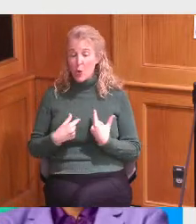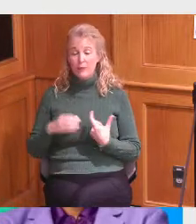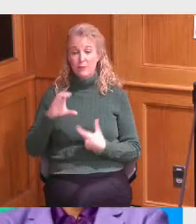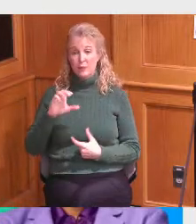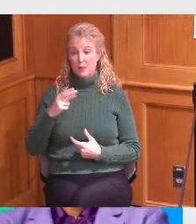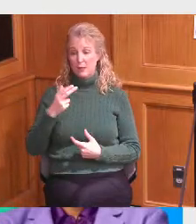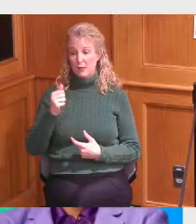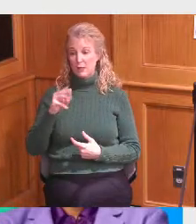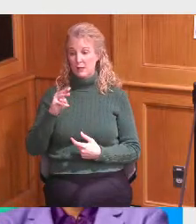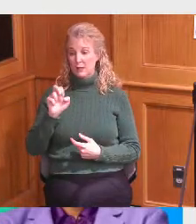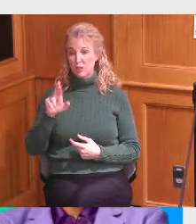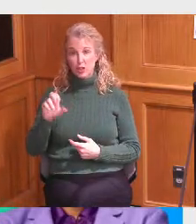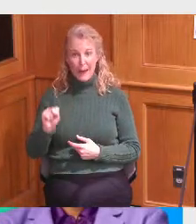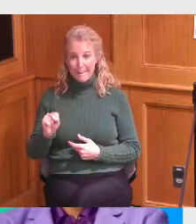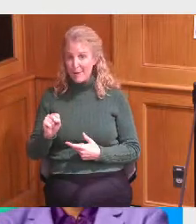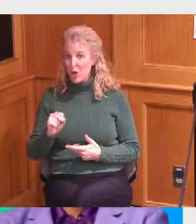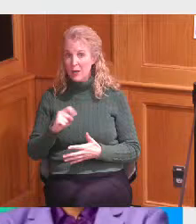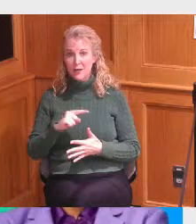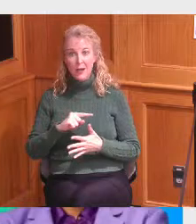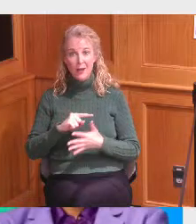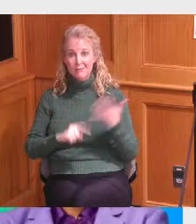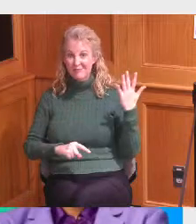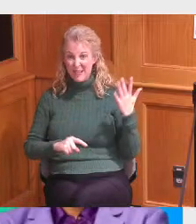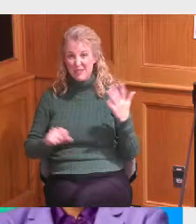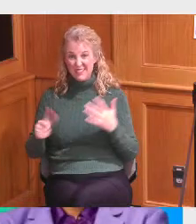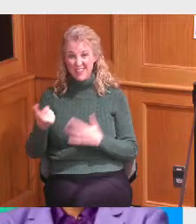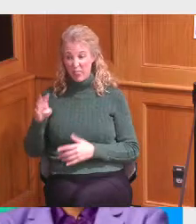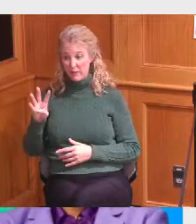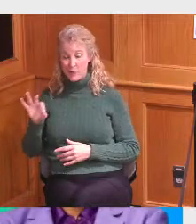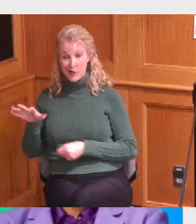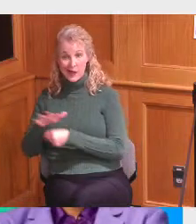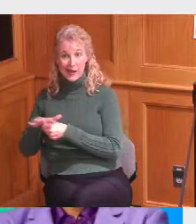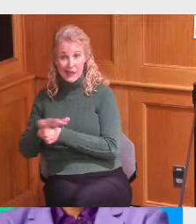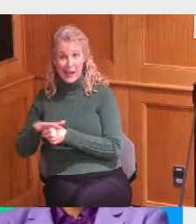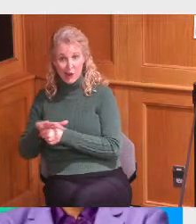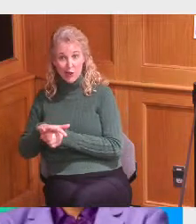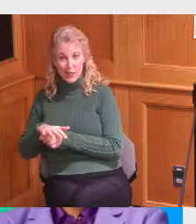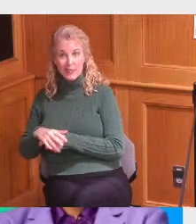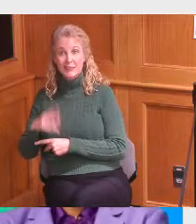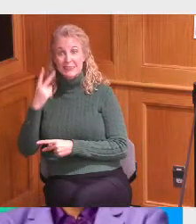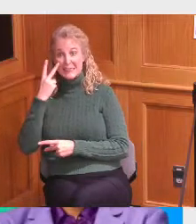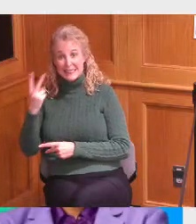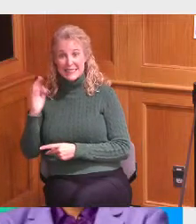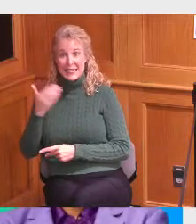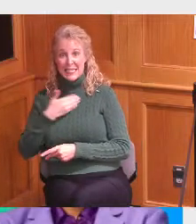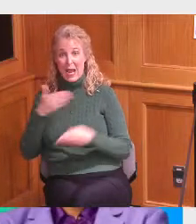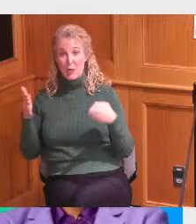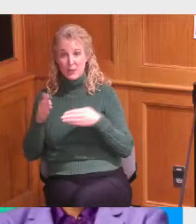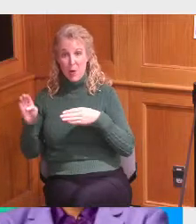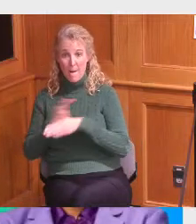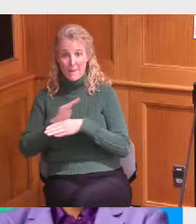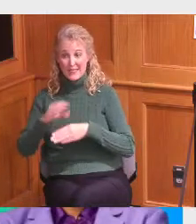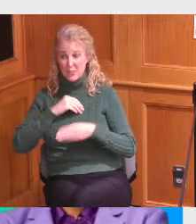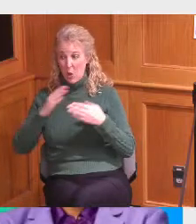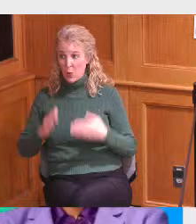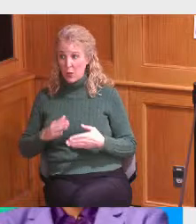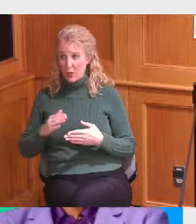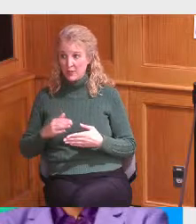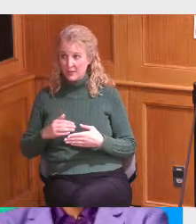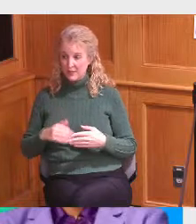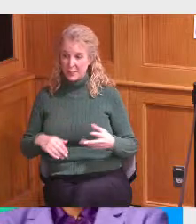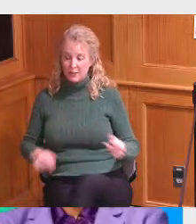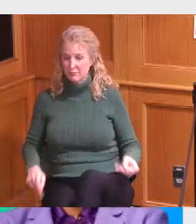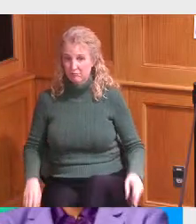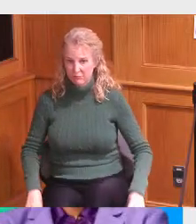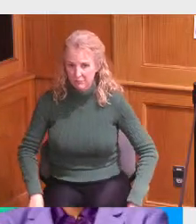chambers. I get, and even the municipalities that get grants from us to do work in their communities are being told about the bold group. So it's really